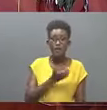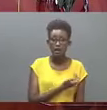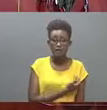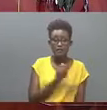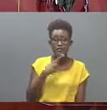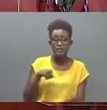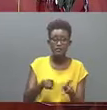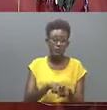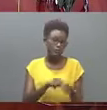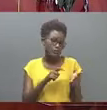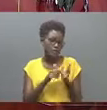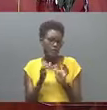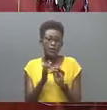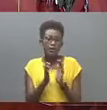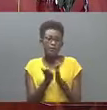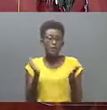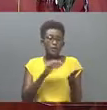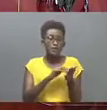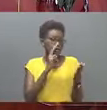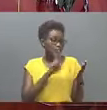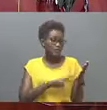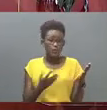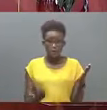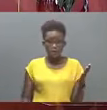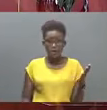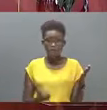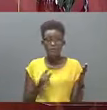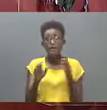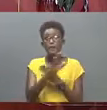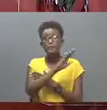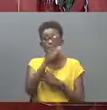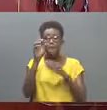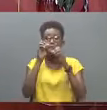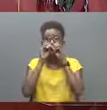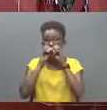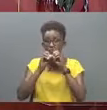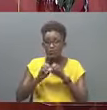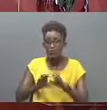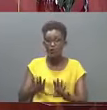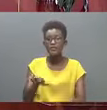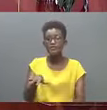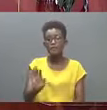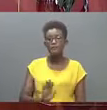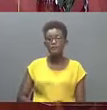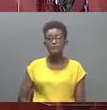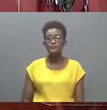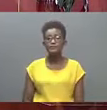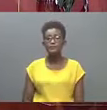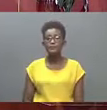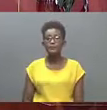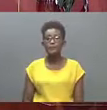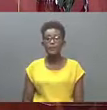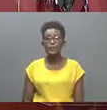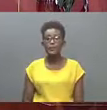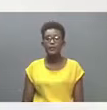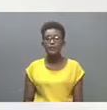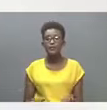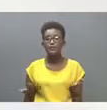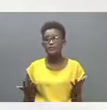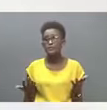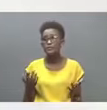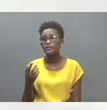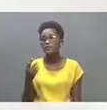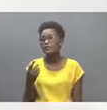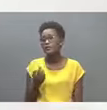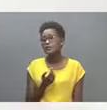says, and God blessed them. Verse 28. And Torah and